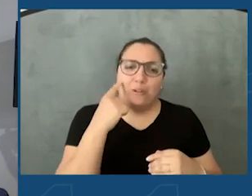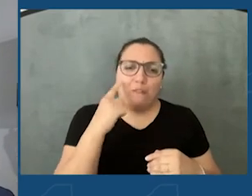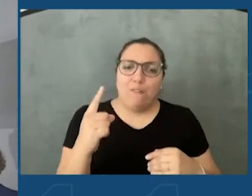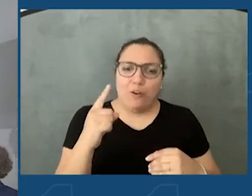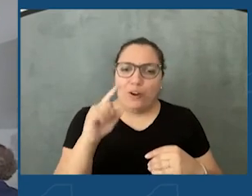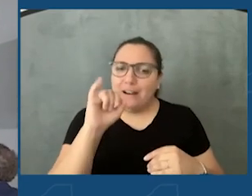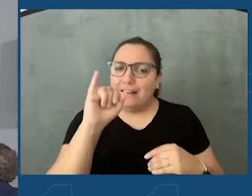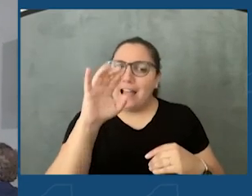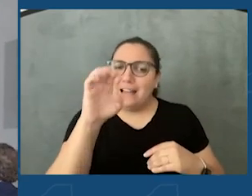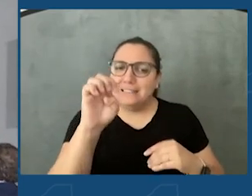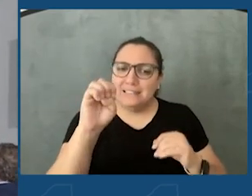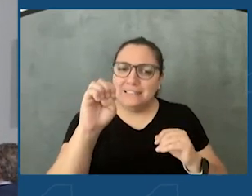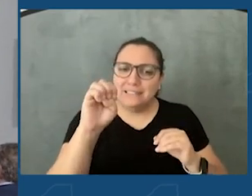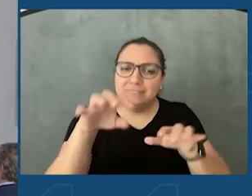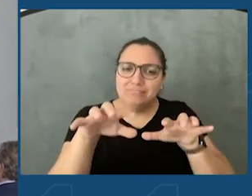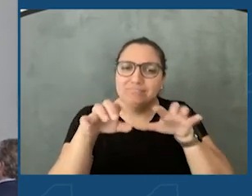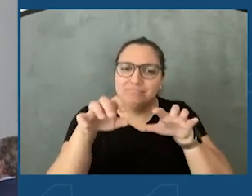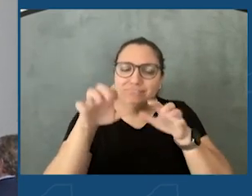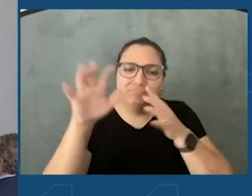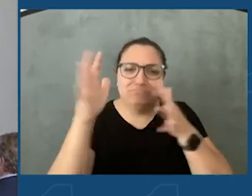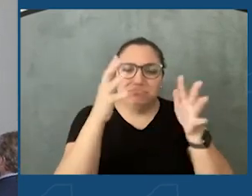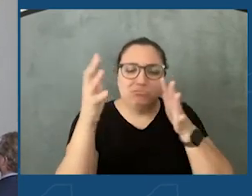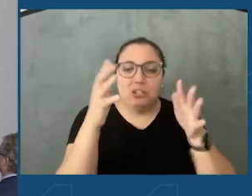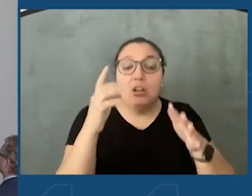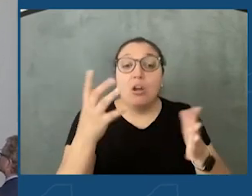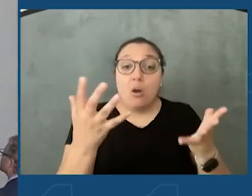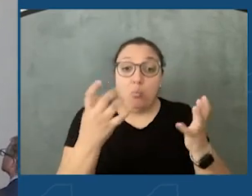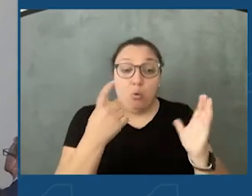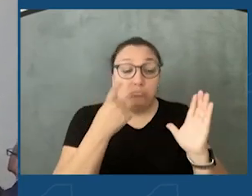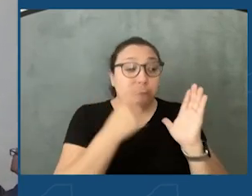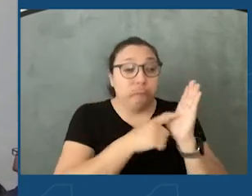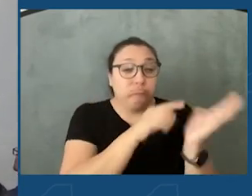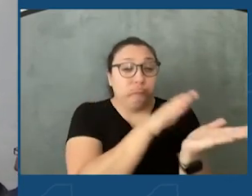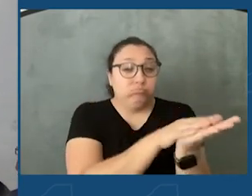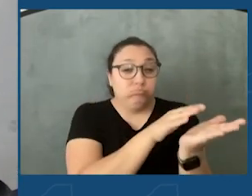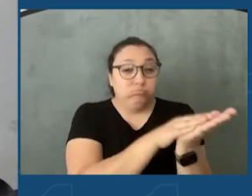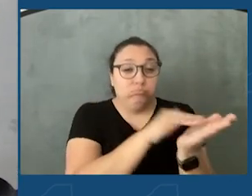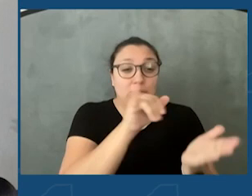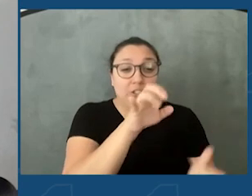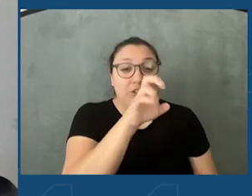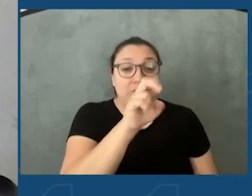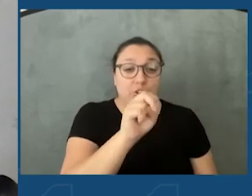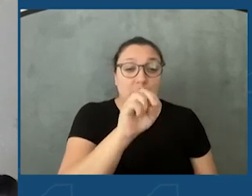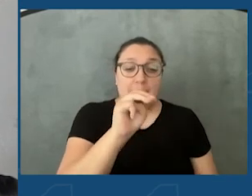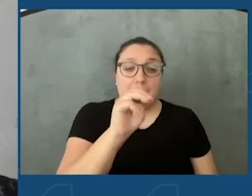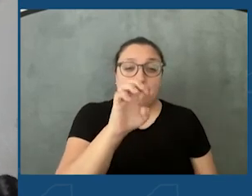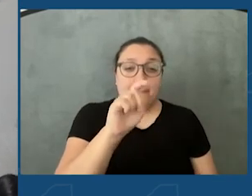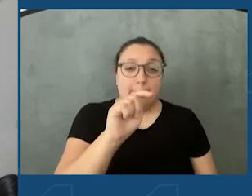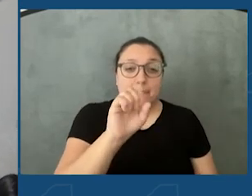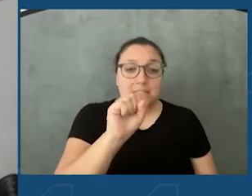want to acknowledge an extraordinary leader, and that is our County Executive, Jen Metzger. You'll be hearing from her in a couple moments.